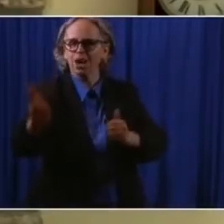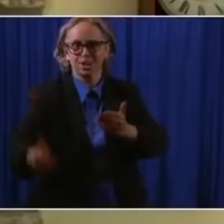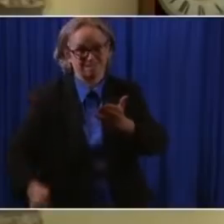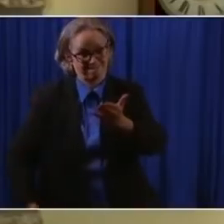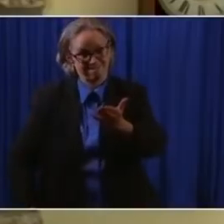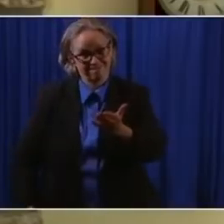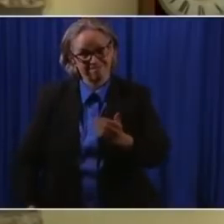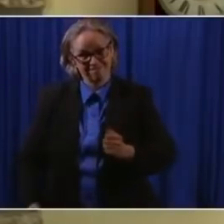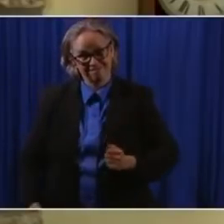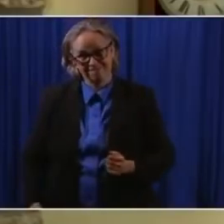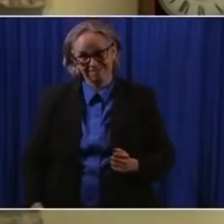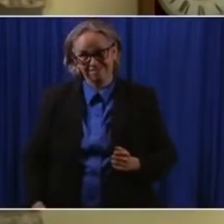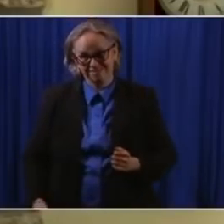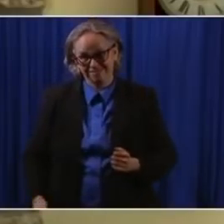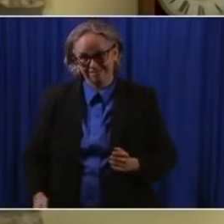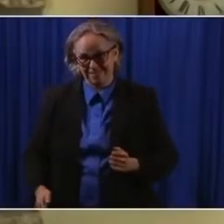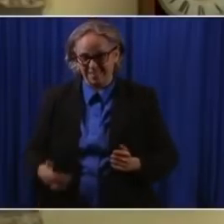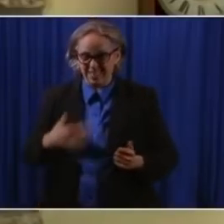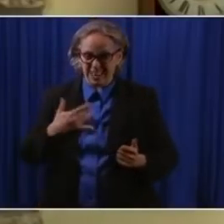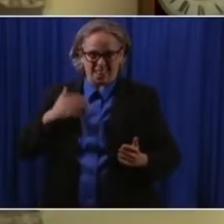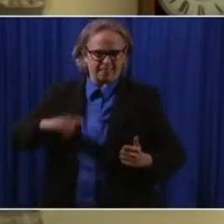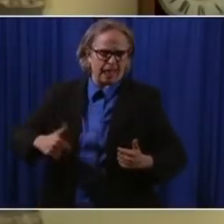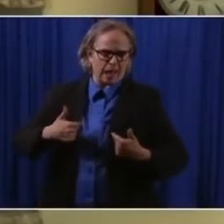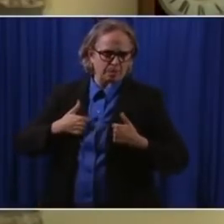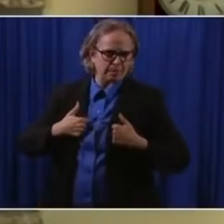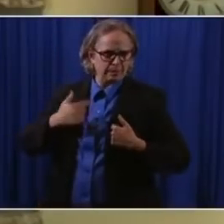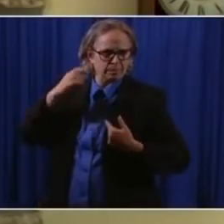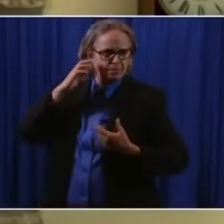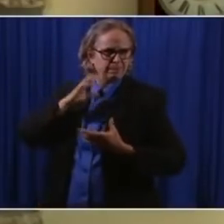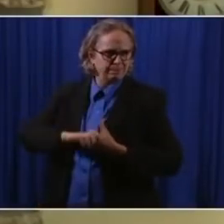that is truly the way that, it should be looked at.